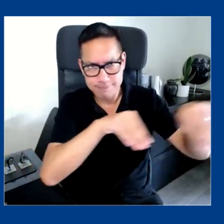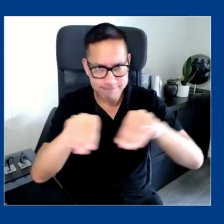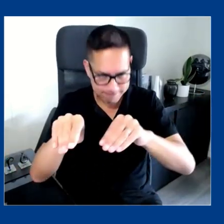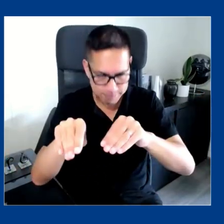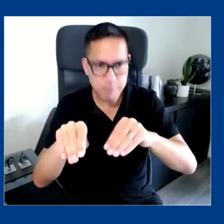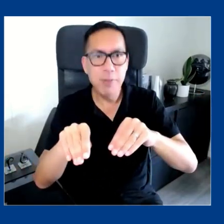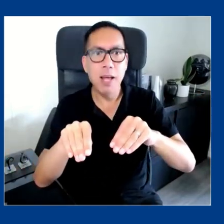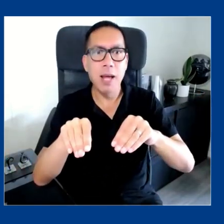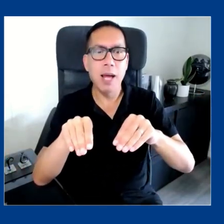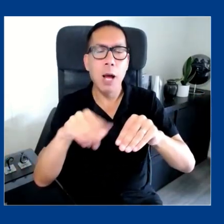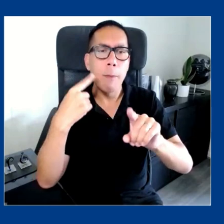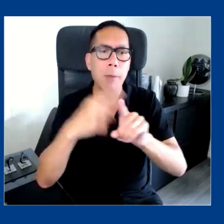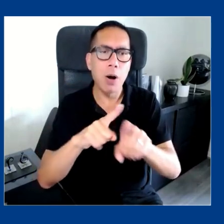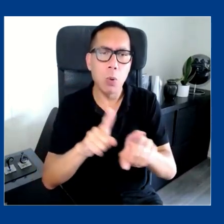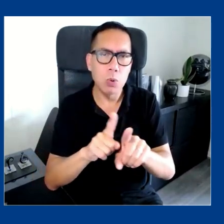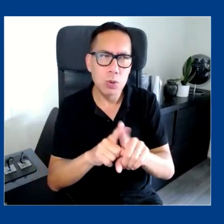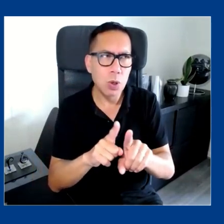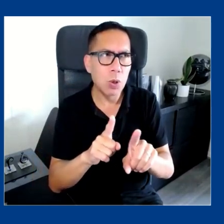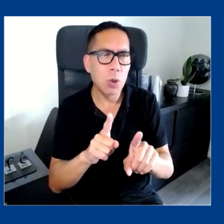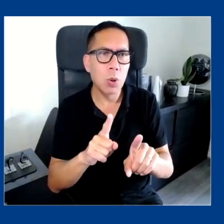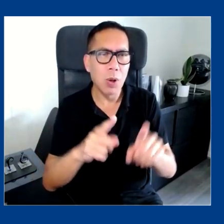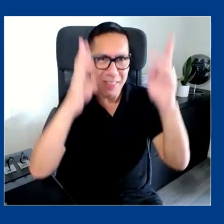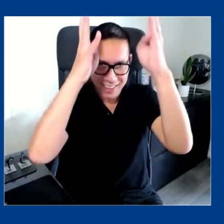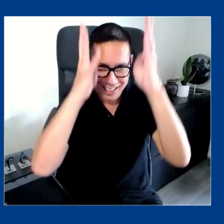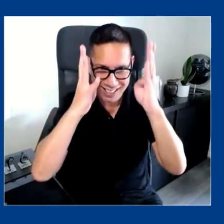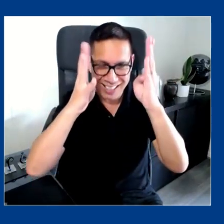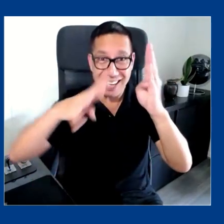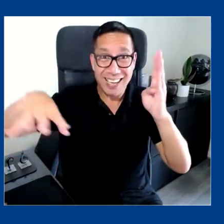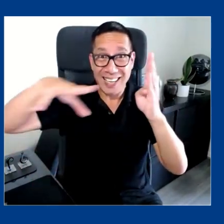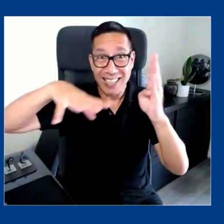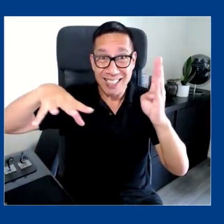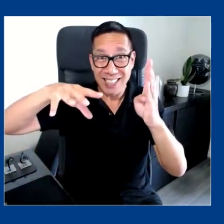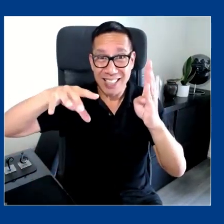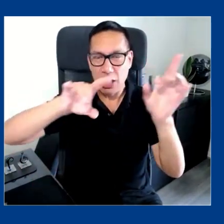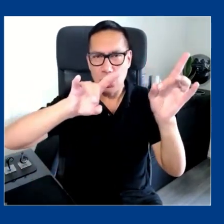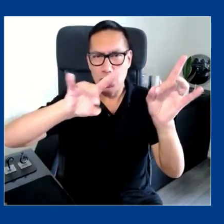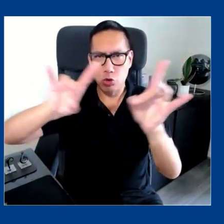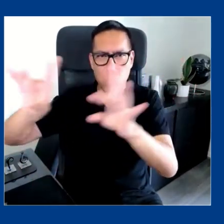destruction of the kingdoms, three kingdoms,